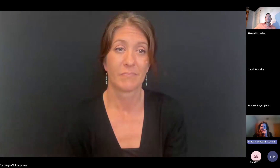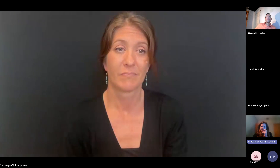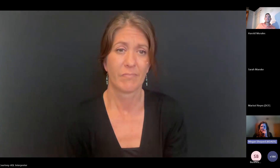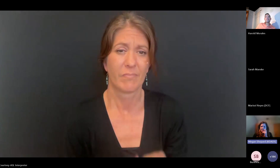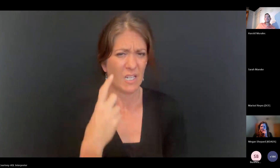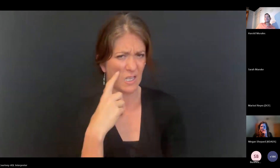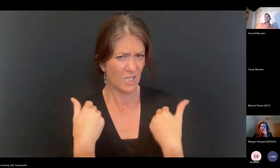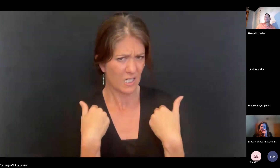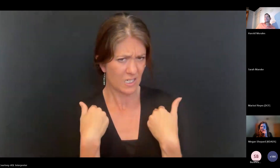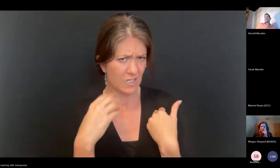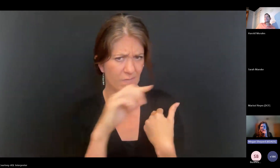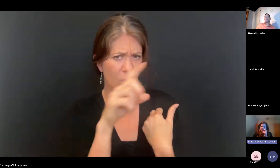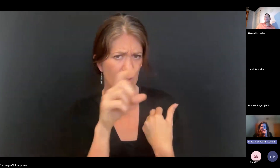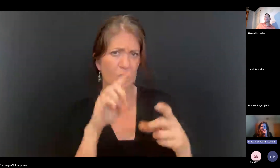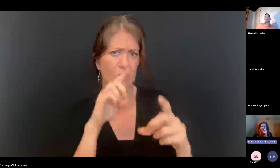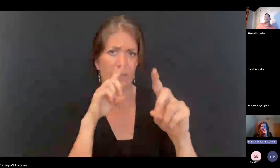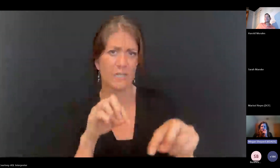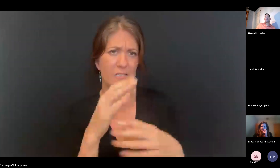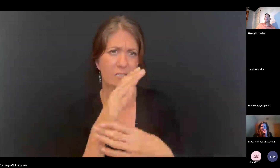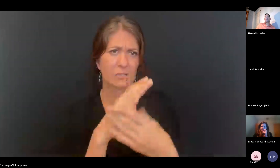here.